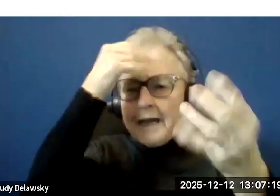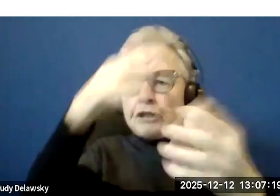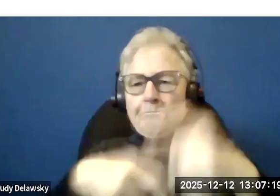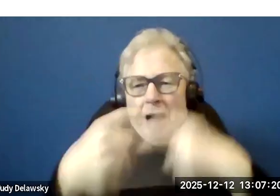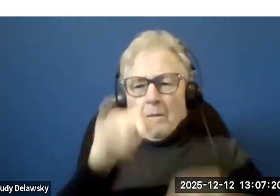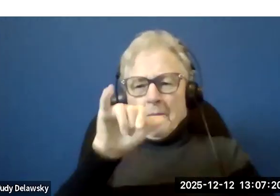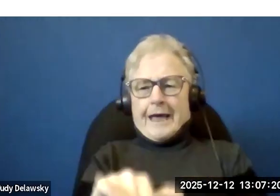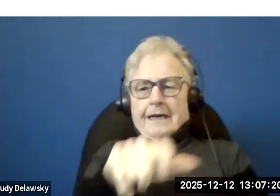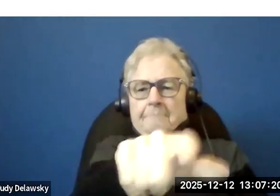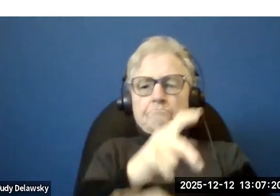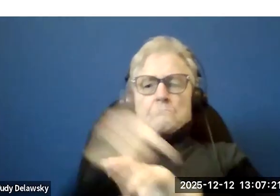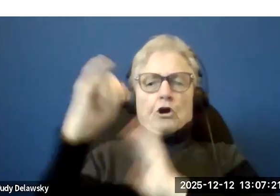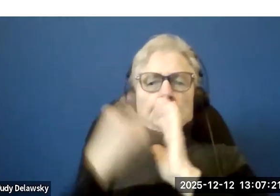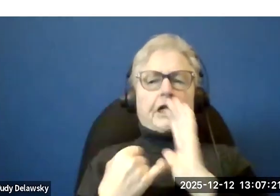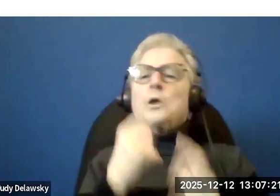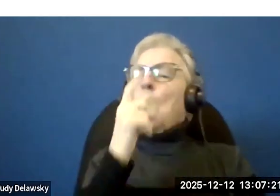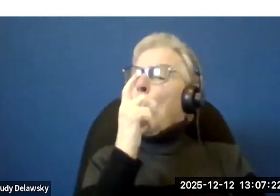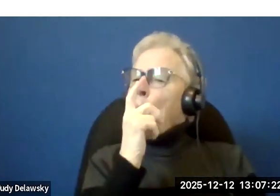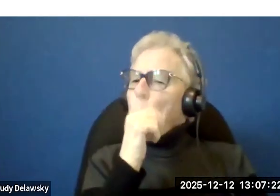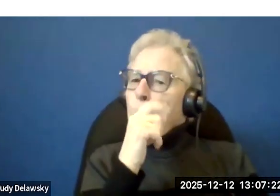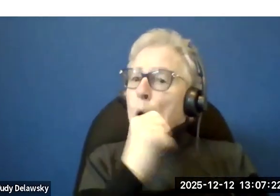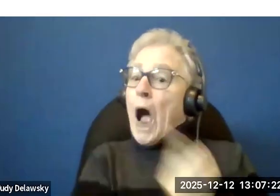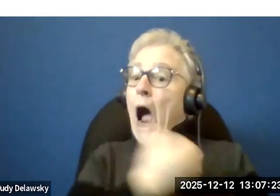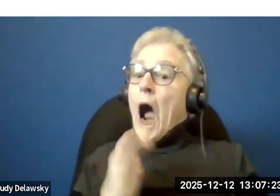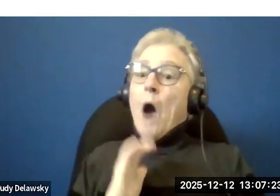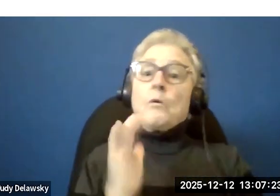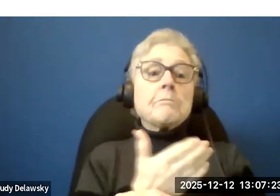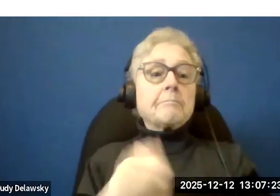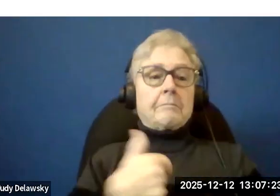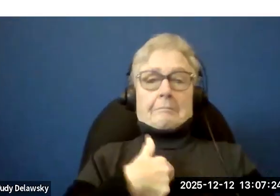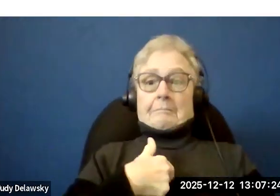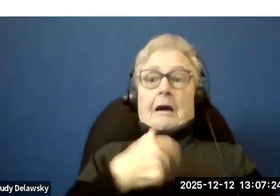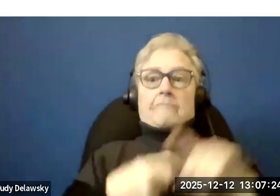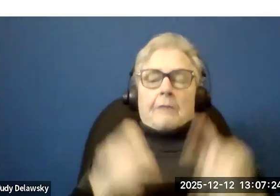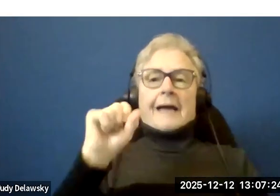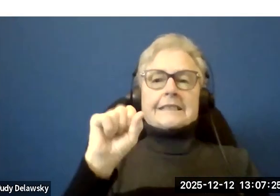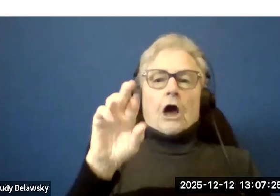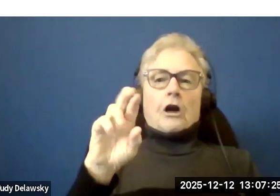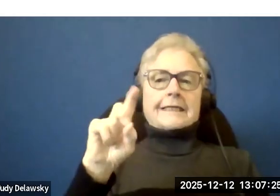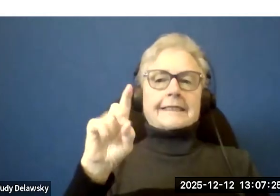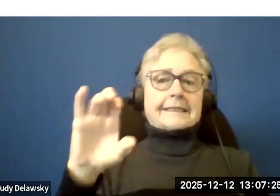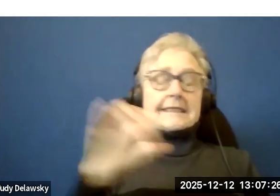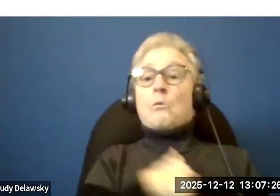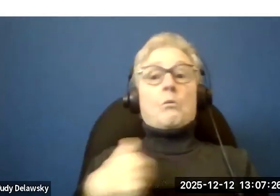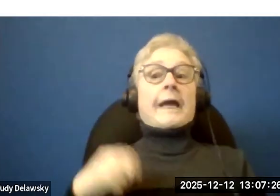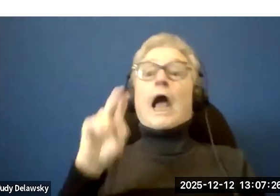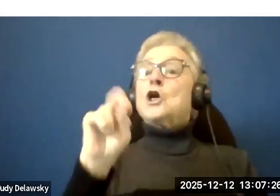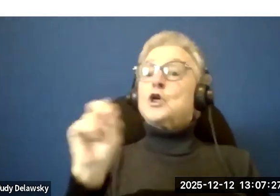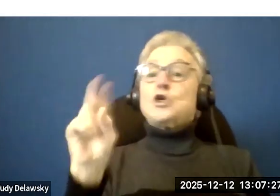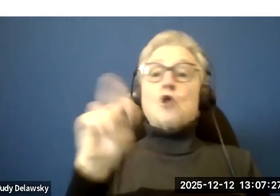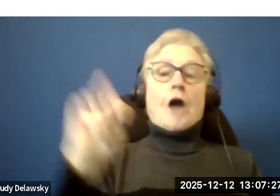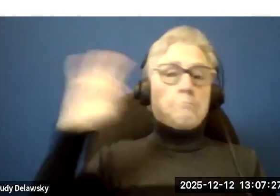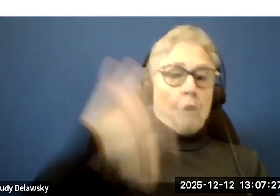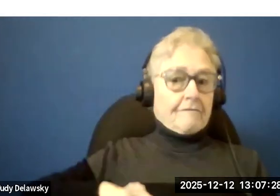So just briefly, our partners. So I'm from SRDC, and we are a nonprofit research organization,